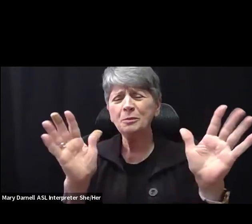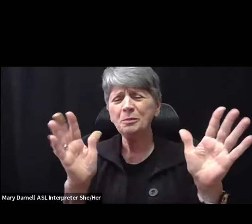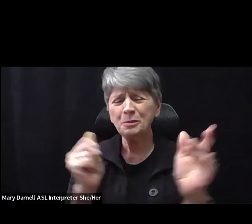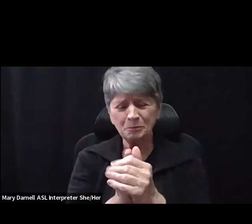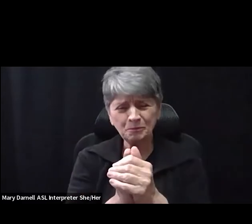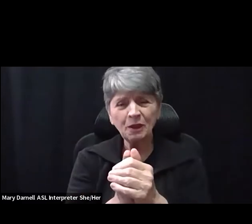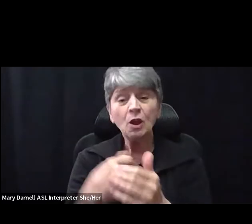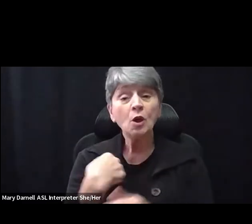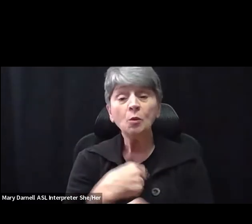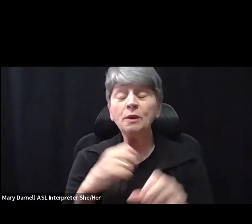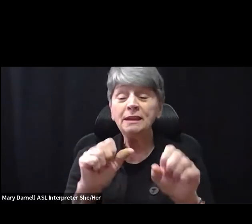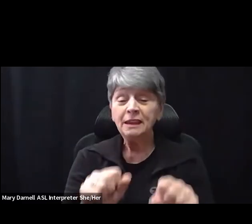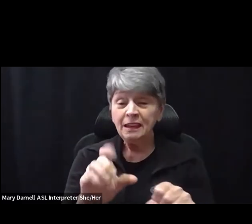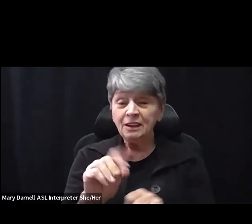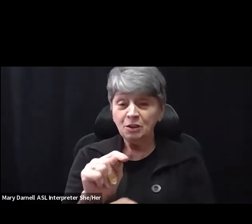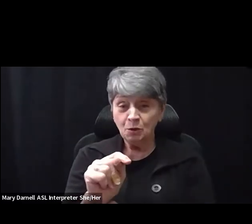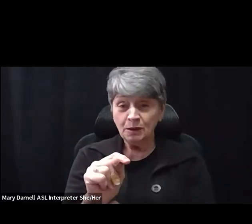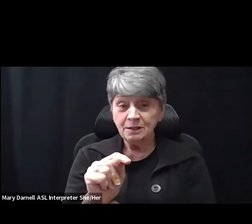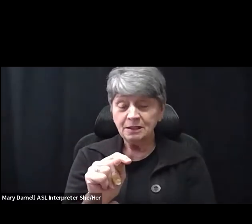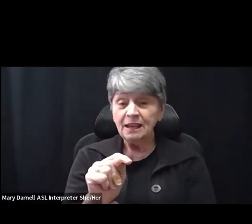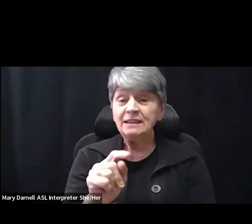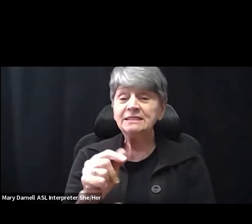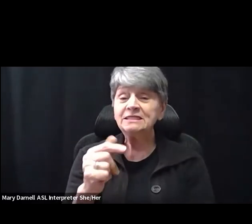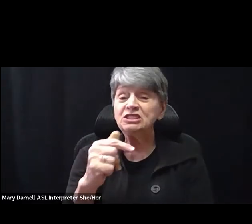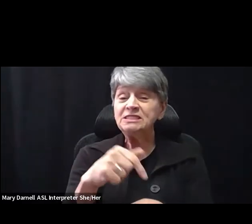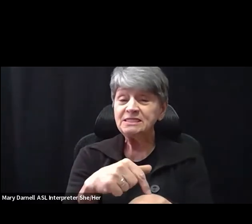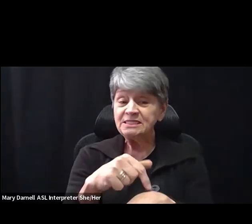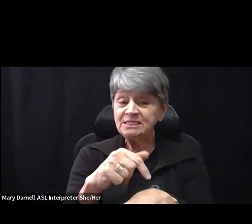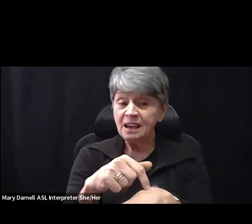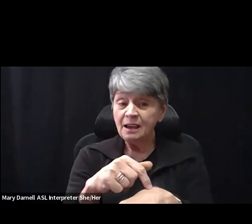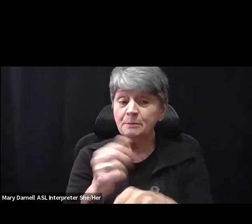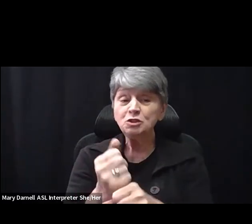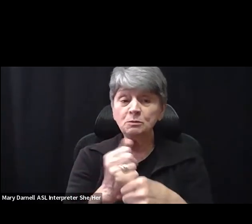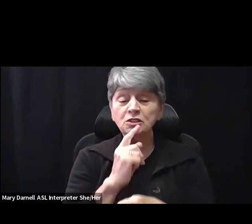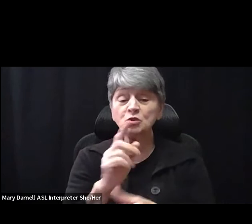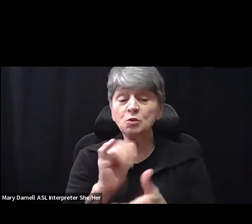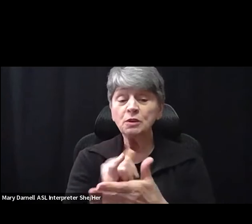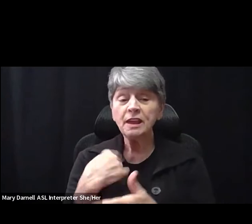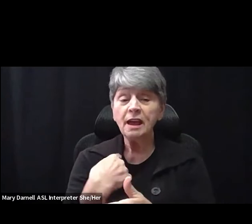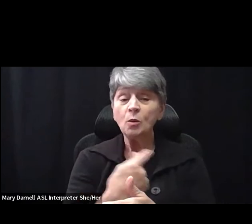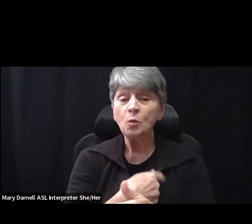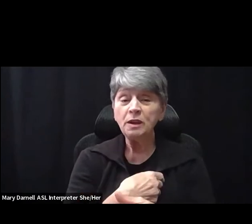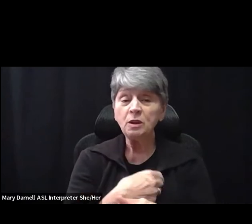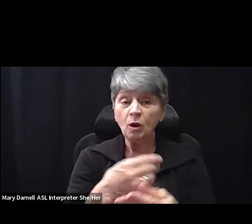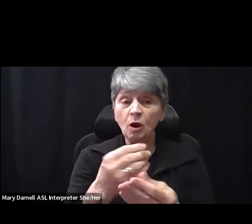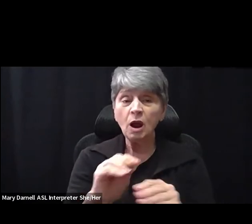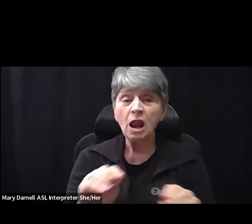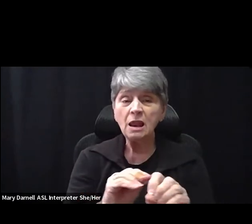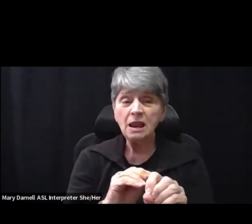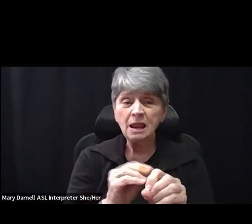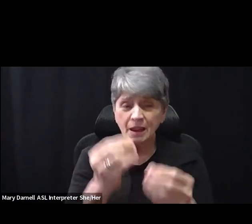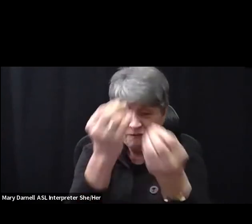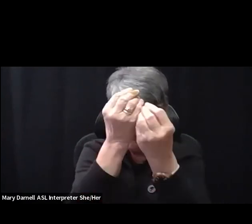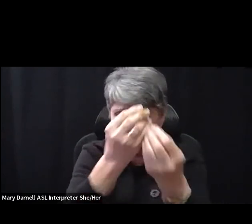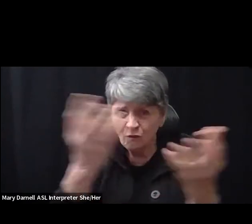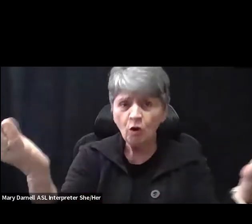part of it. And it's just time to make sure that we are illuminating for our entire nation the critical role that